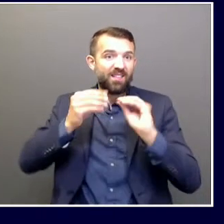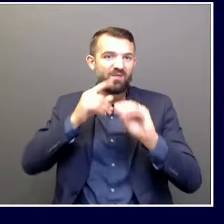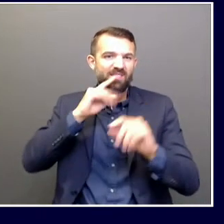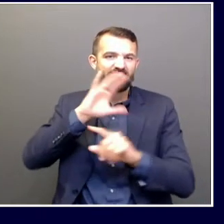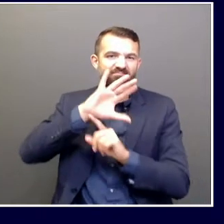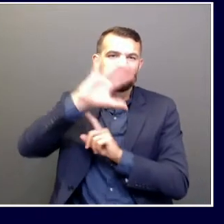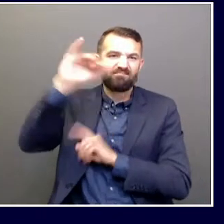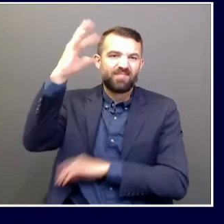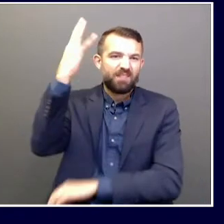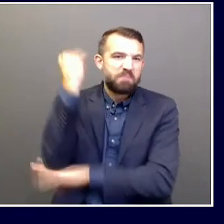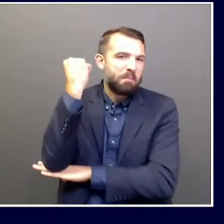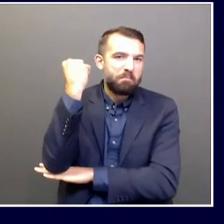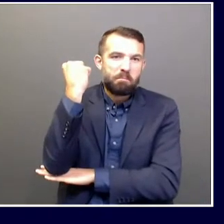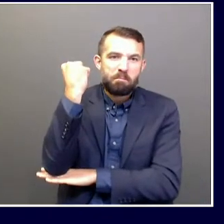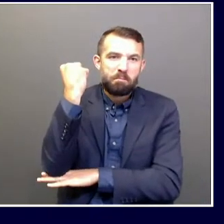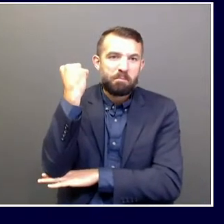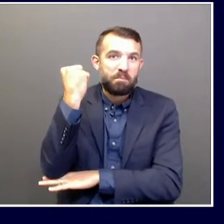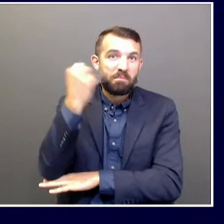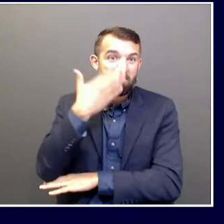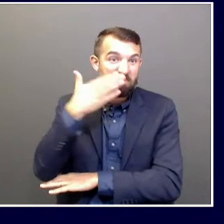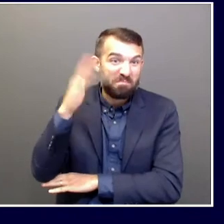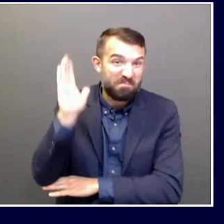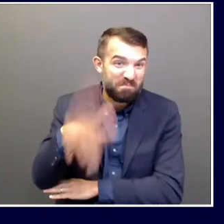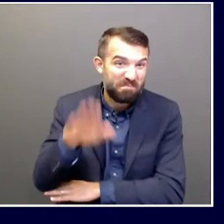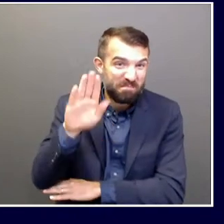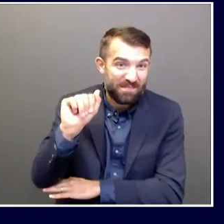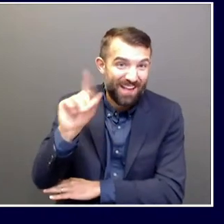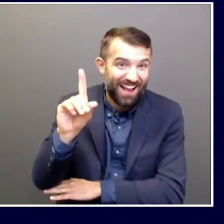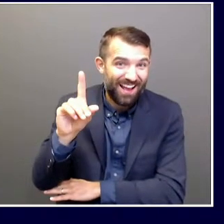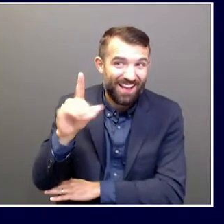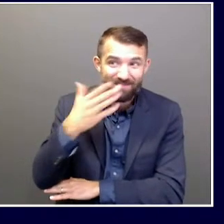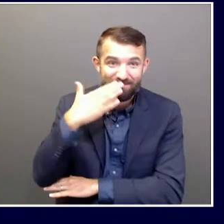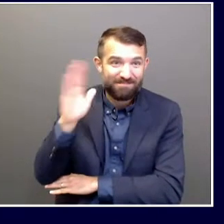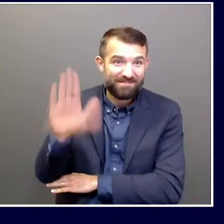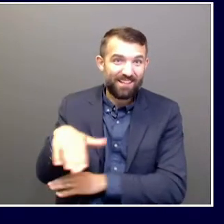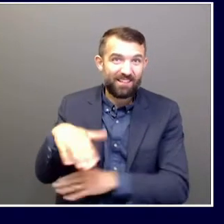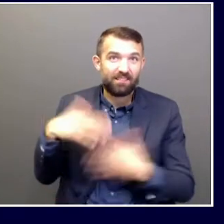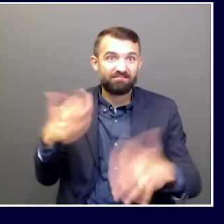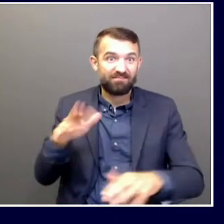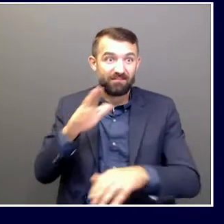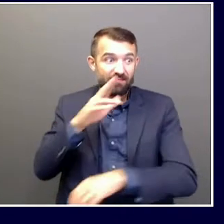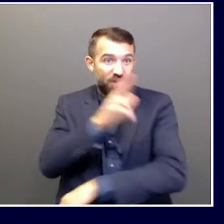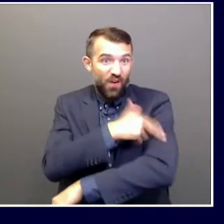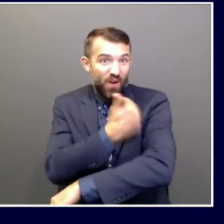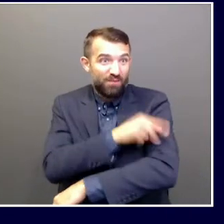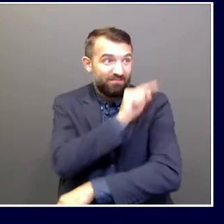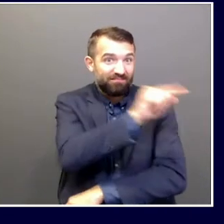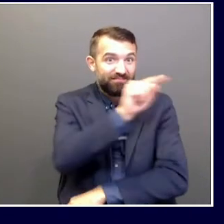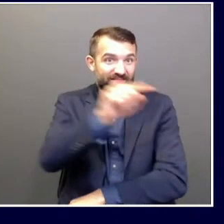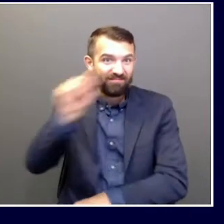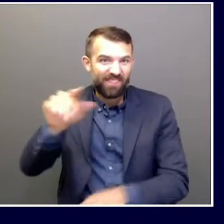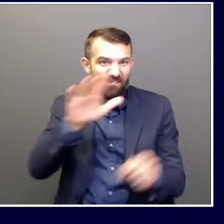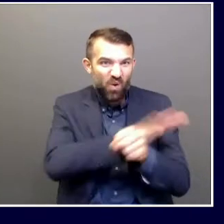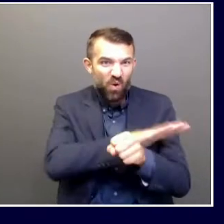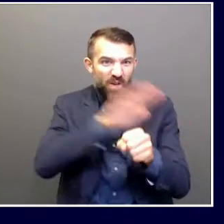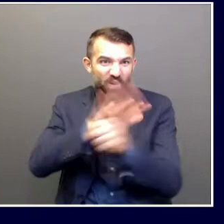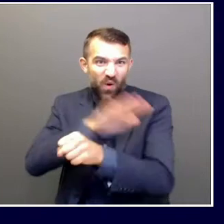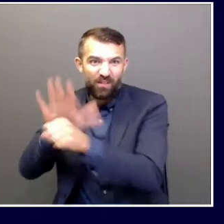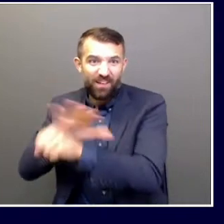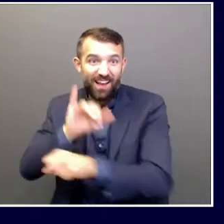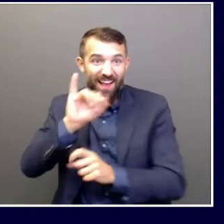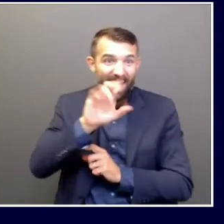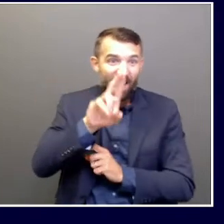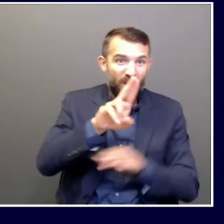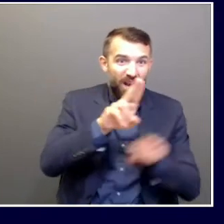hospitalized with COVID are unvaccinated. Many of those people are ones who said to